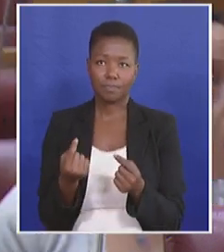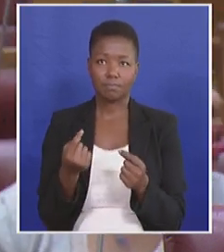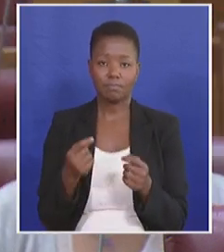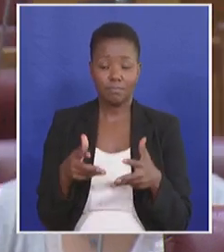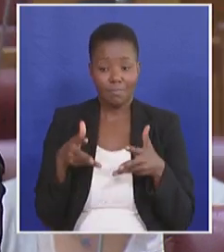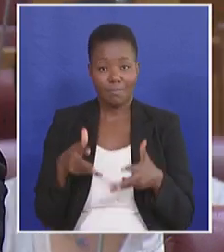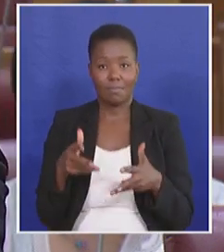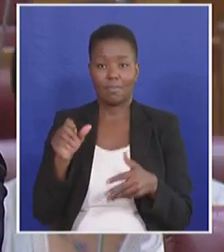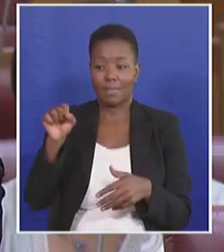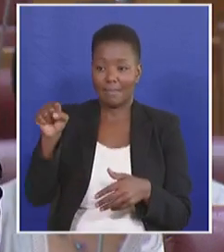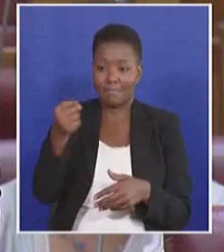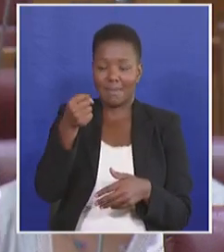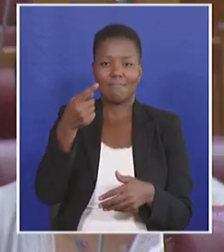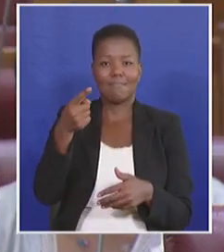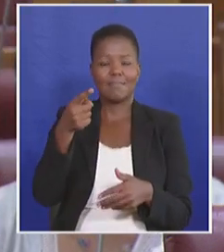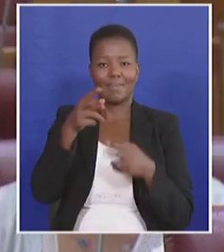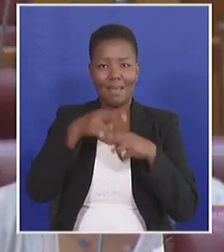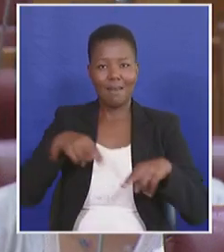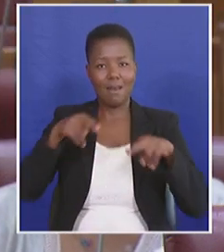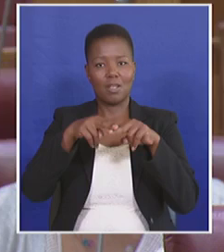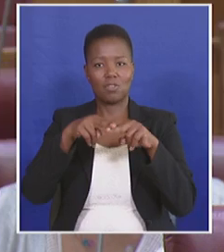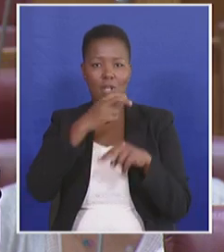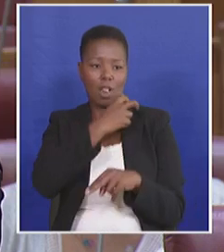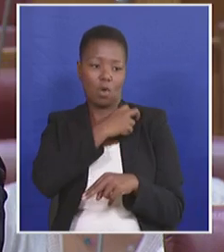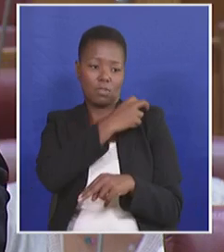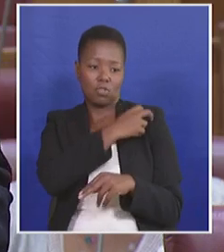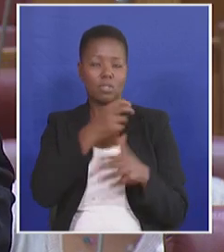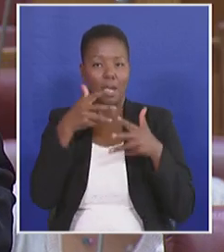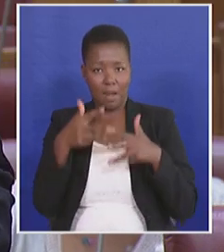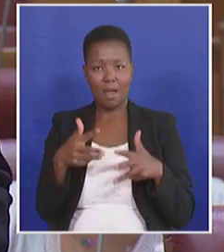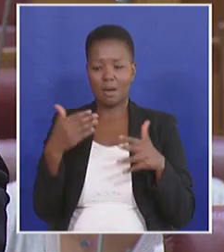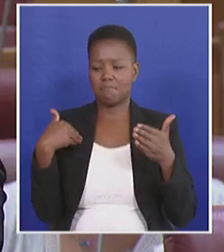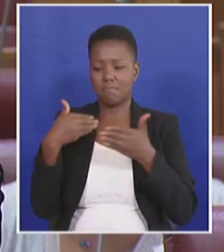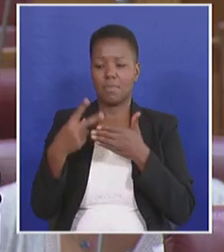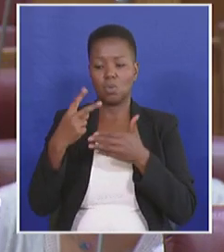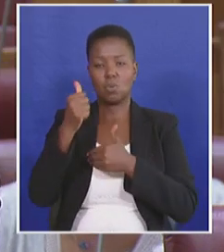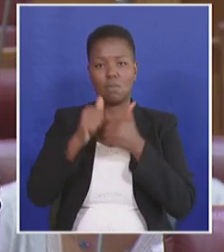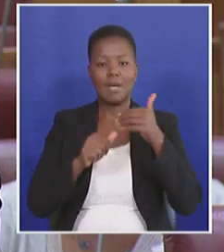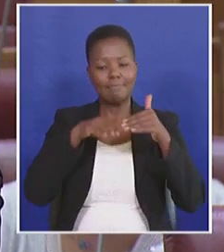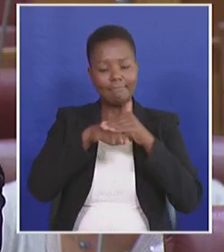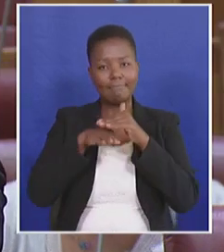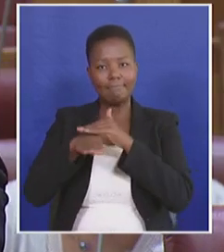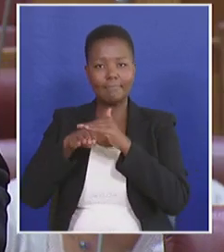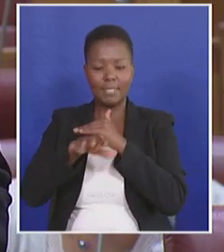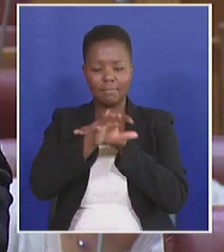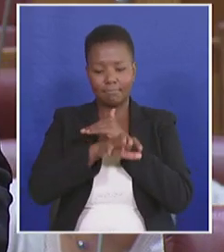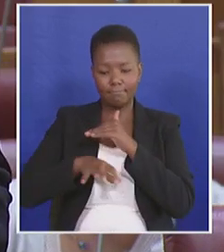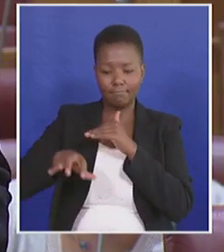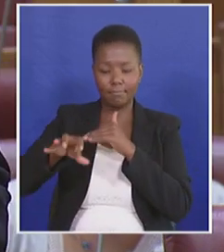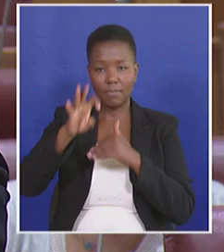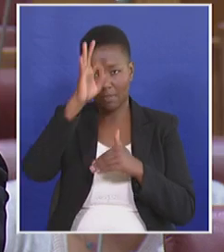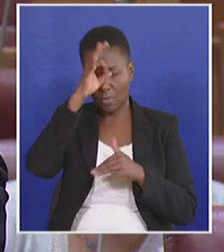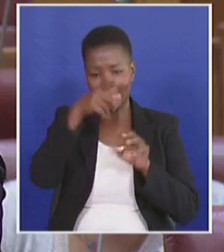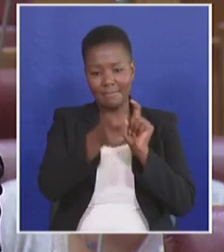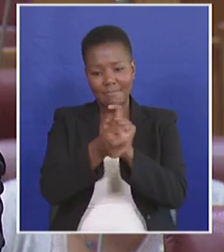commissioner has recently embarked on a roadshow over the last 2 months where he personally addressed commanders at